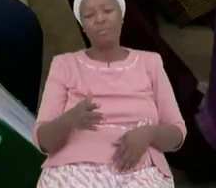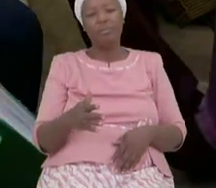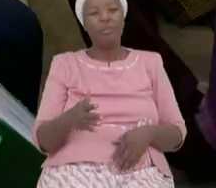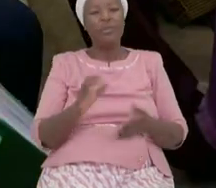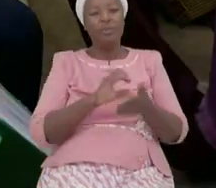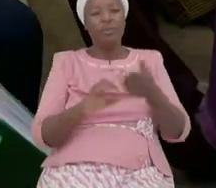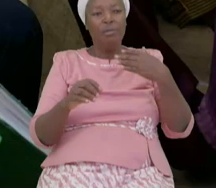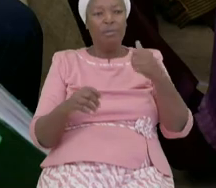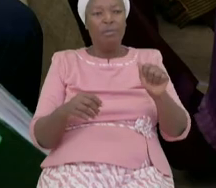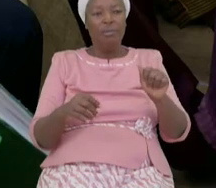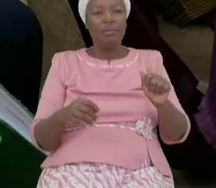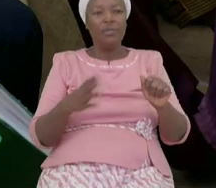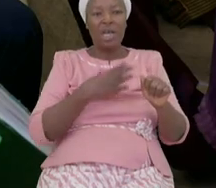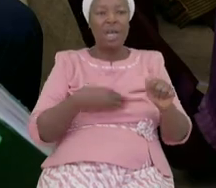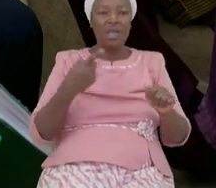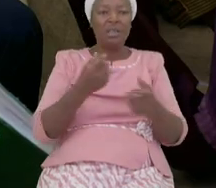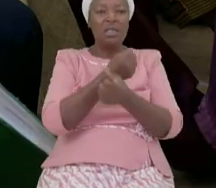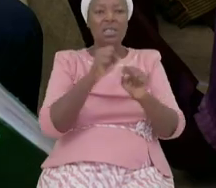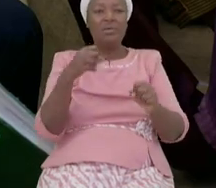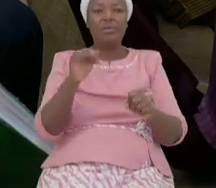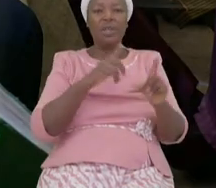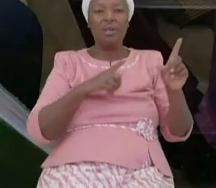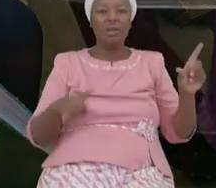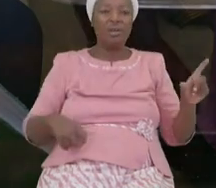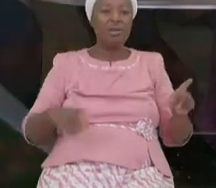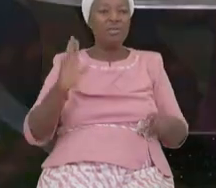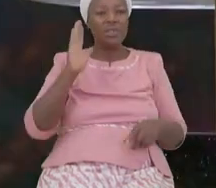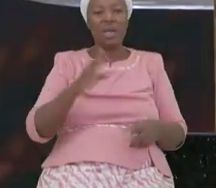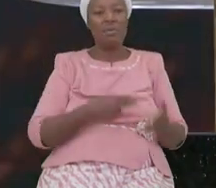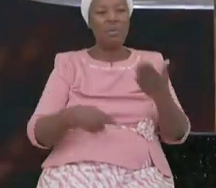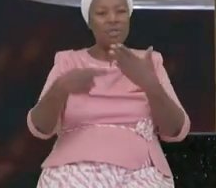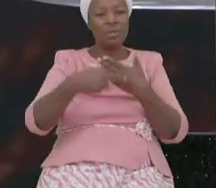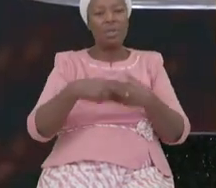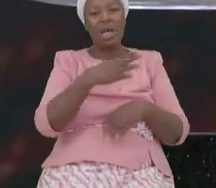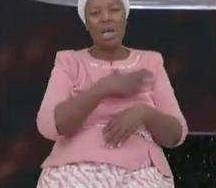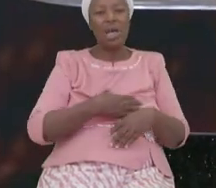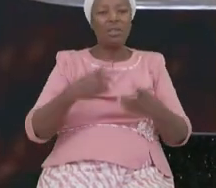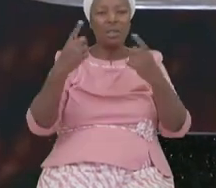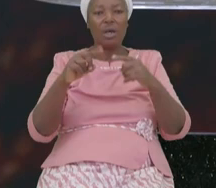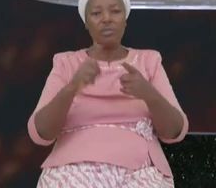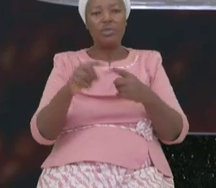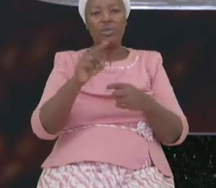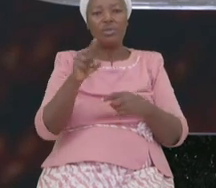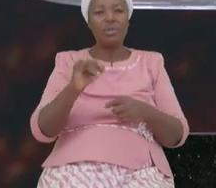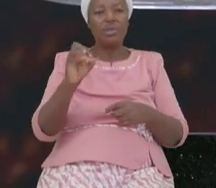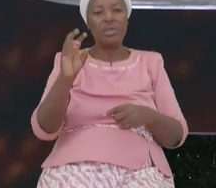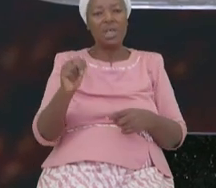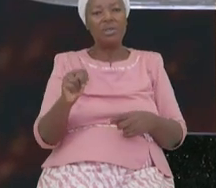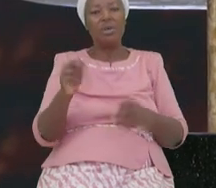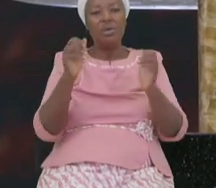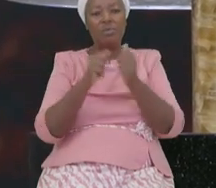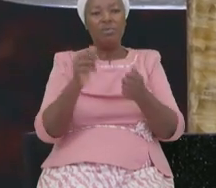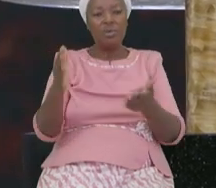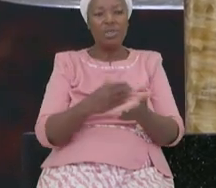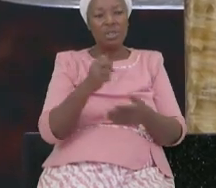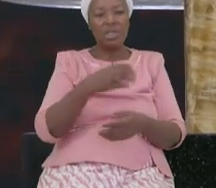In verse 10, and the ransomed of the Lord shall return and come to Zion with